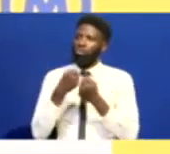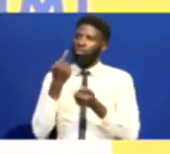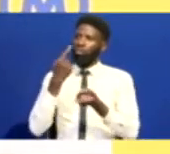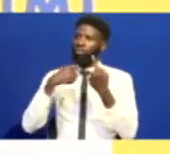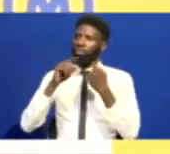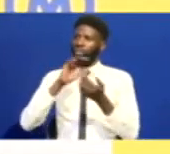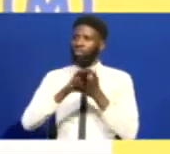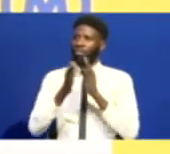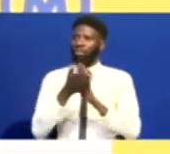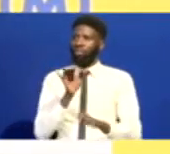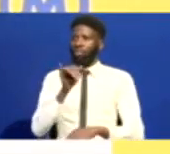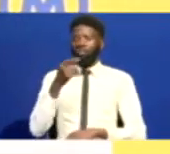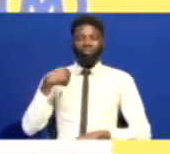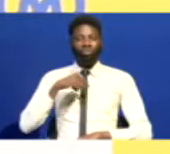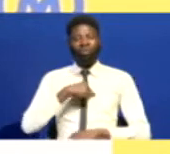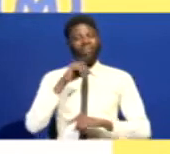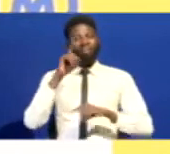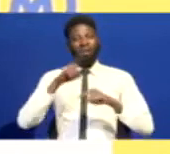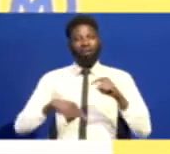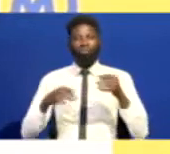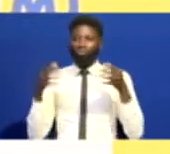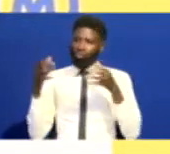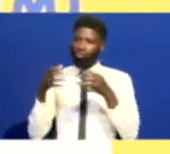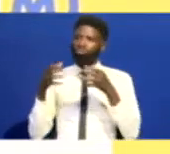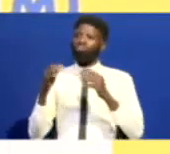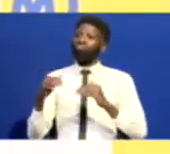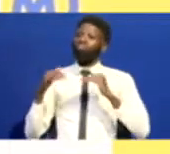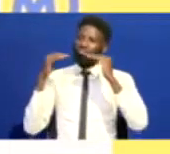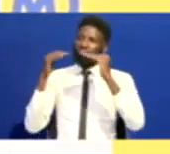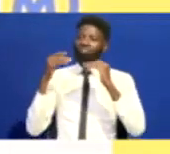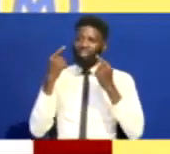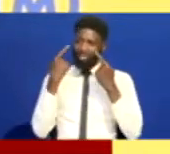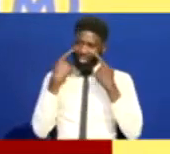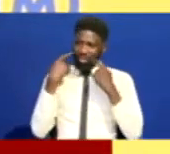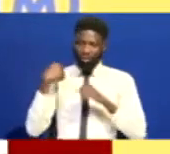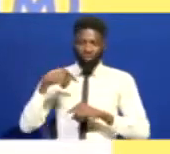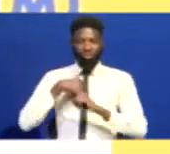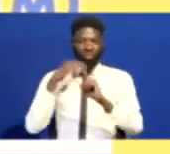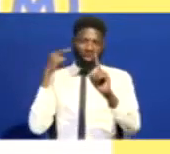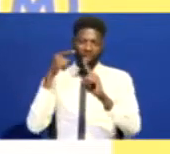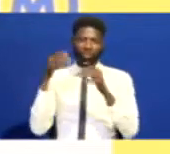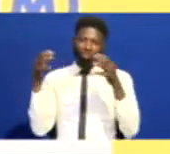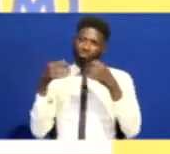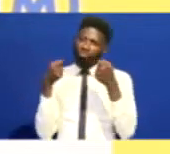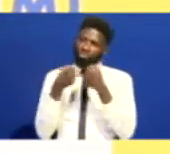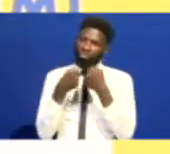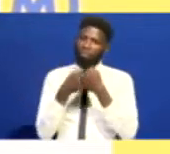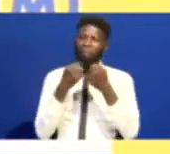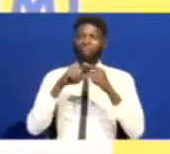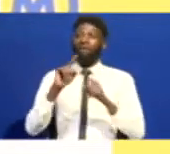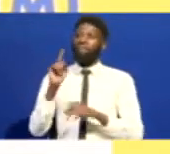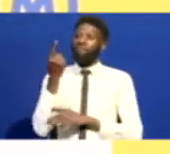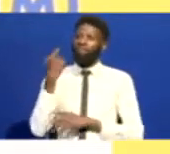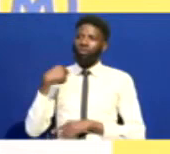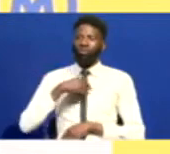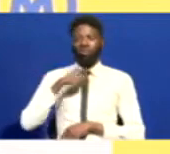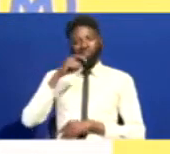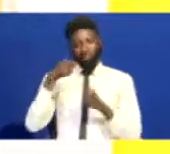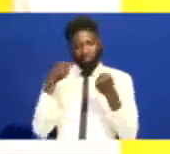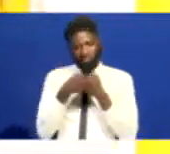fika katika makundi. So ukiangalia sisi sana kwa dhamira yetu ni kufika katika makundi, lakini kwanza ni kushinda